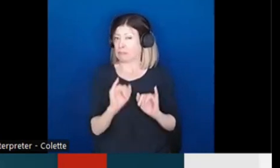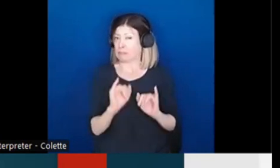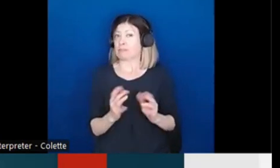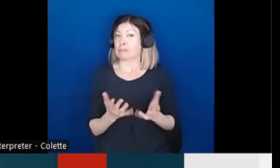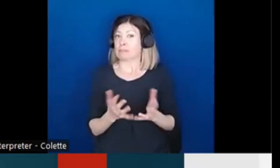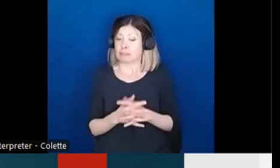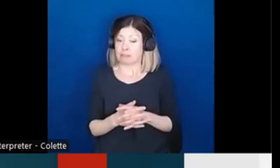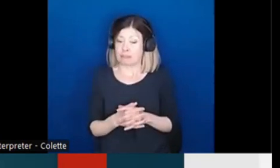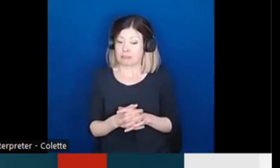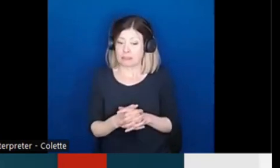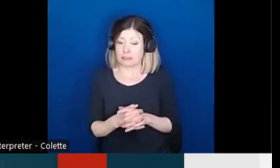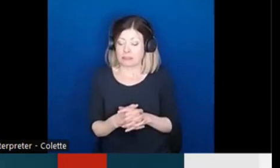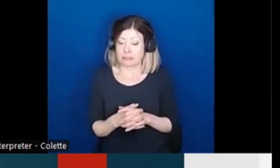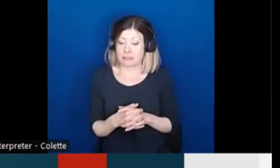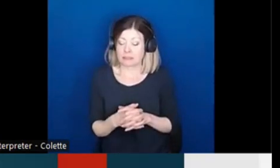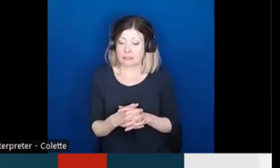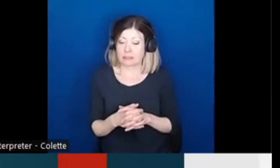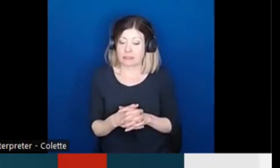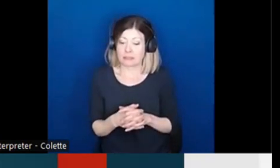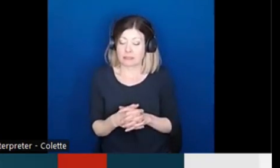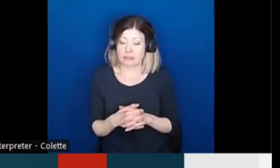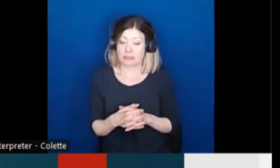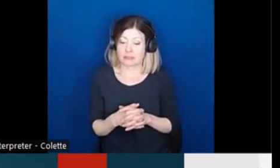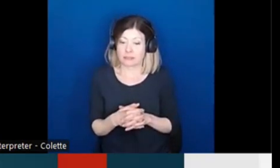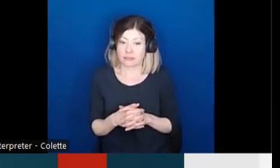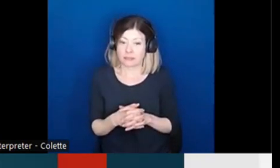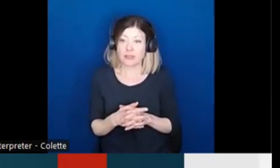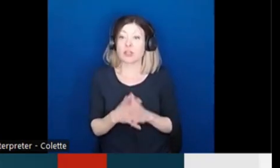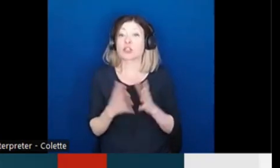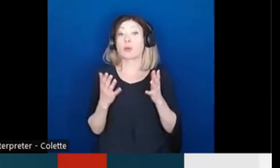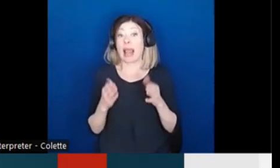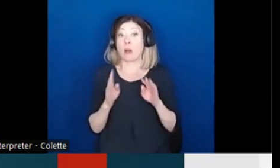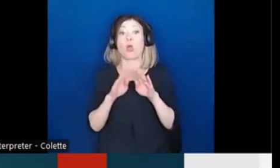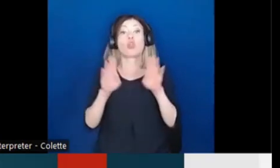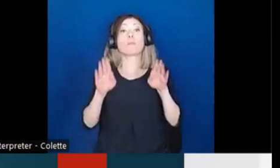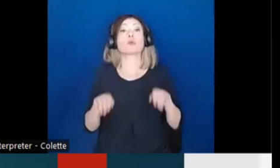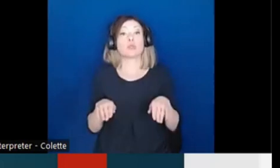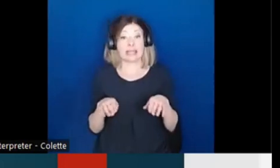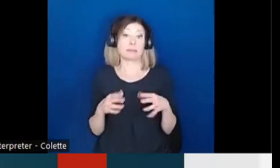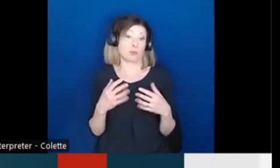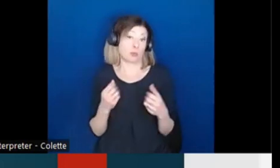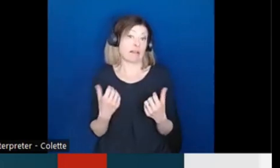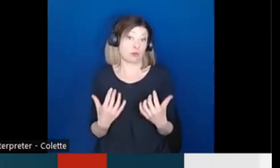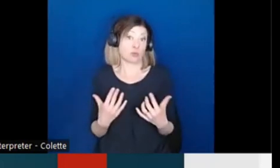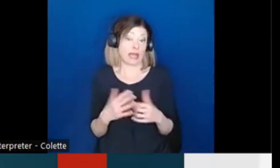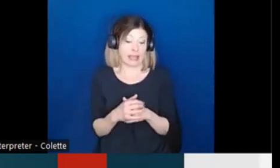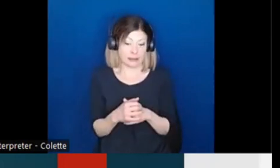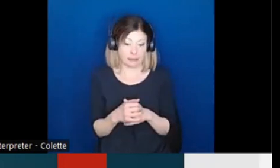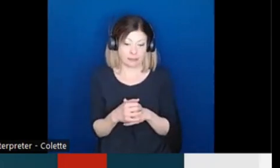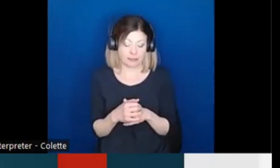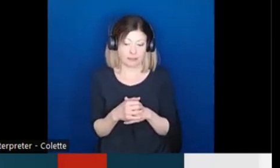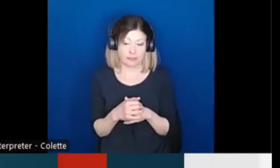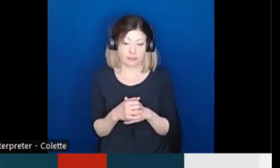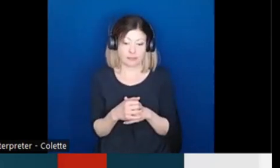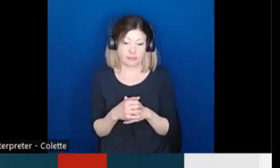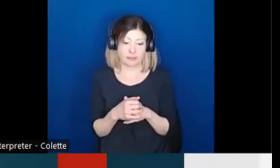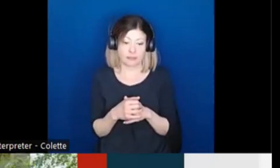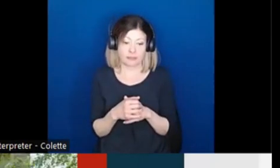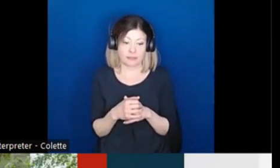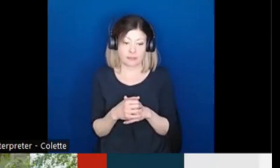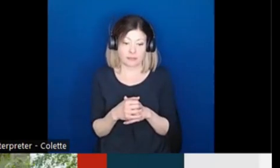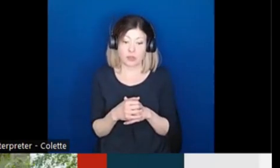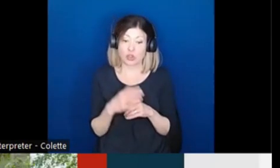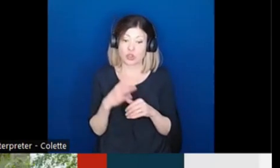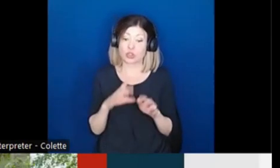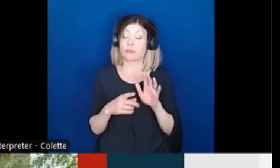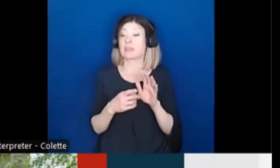Okay. So now I'm going to move on to the museum as it is today and just give you some like little impressions of what it might be